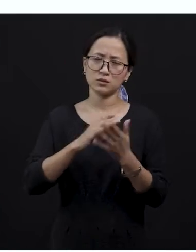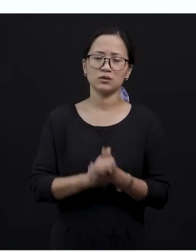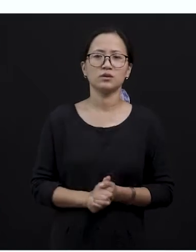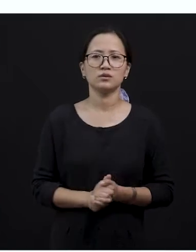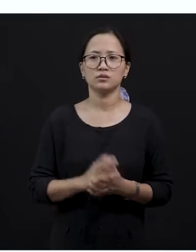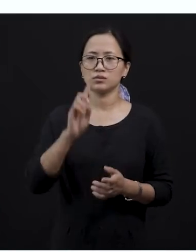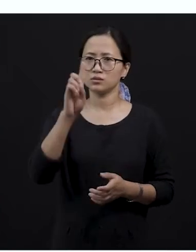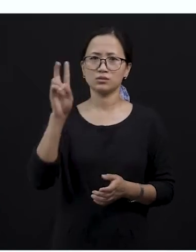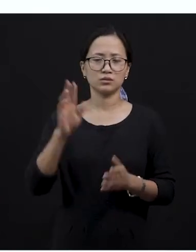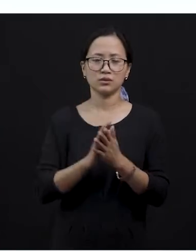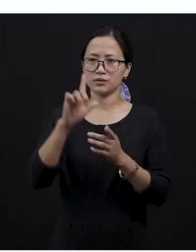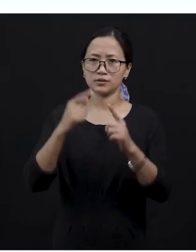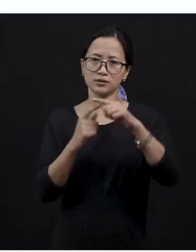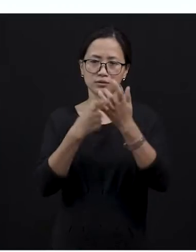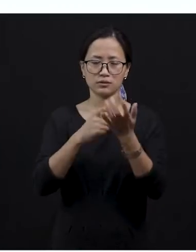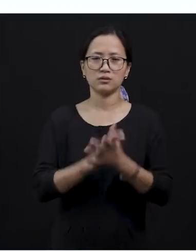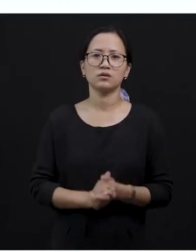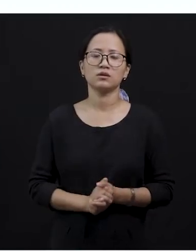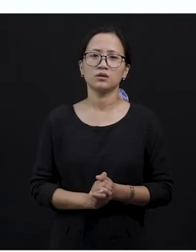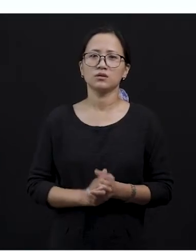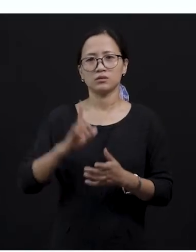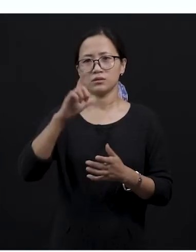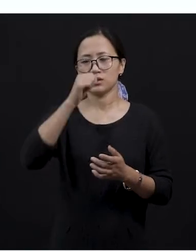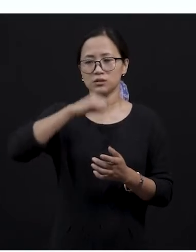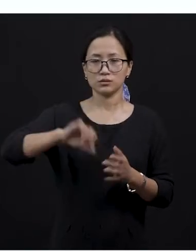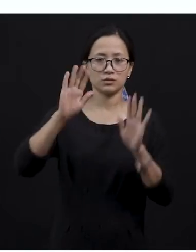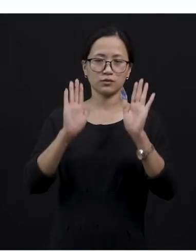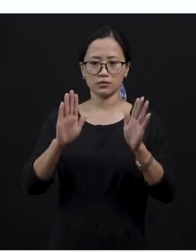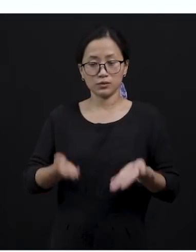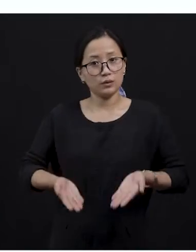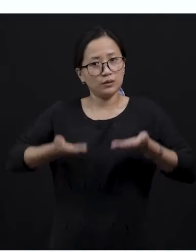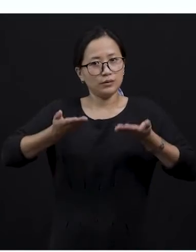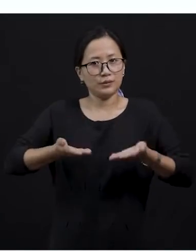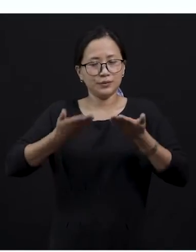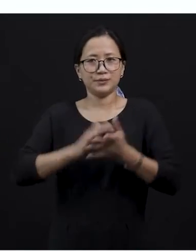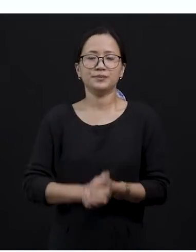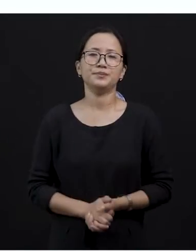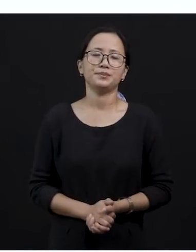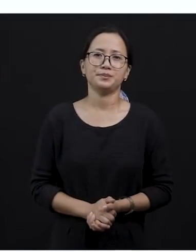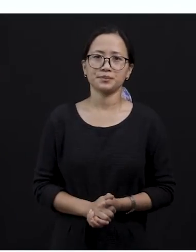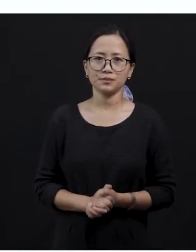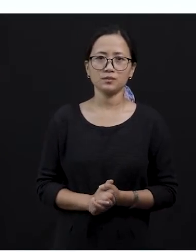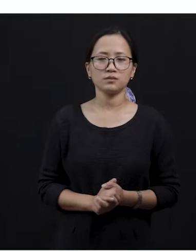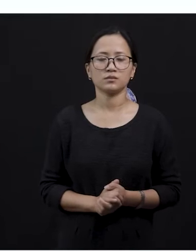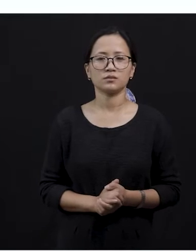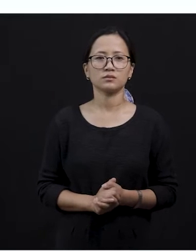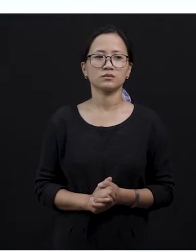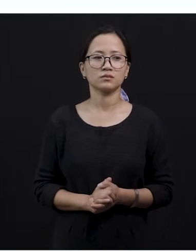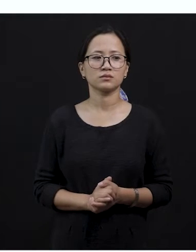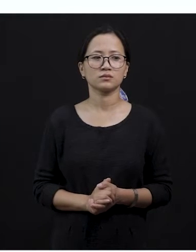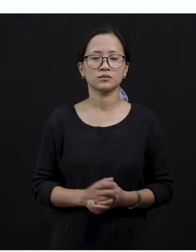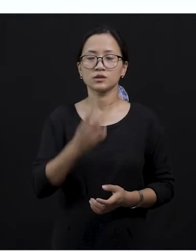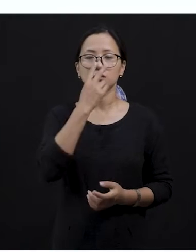2-3 liters. That means liquids have also weight in liters, and these are in kilograms.